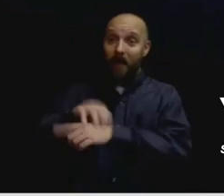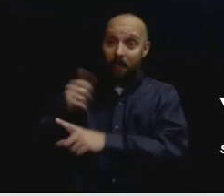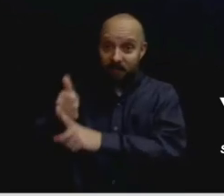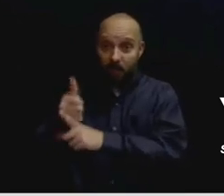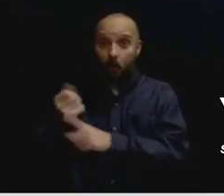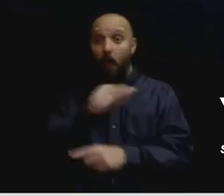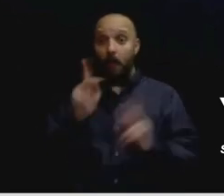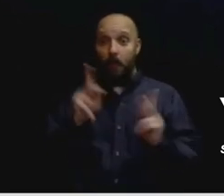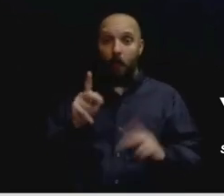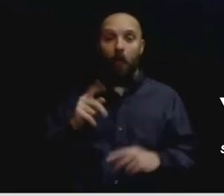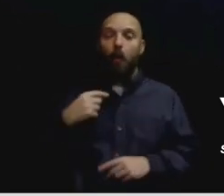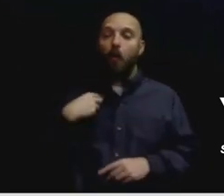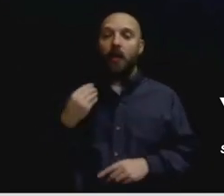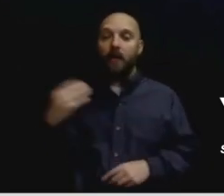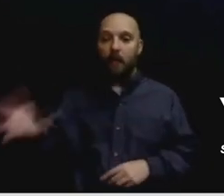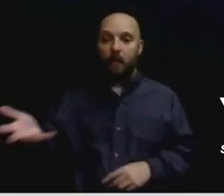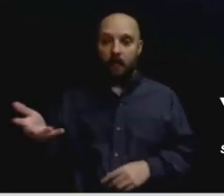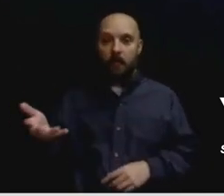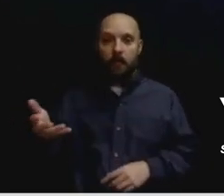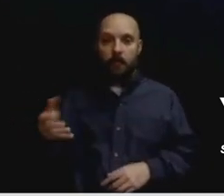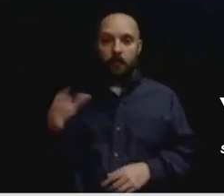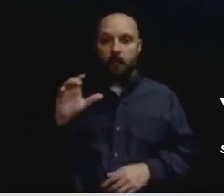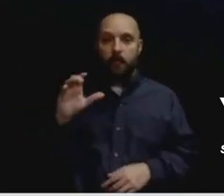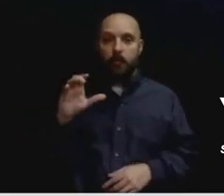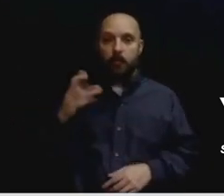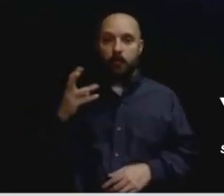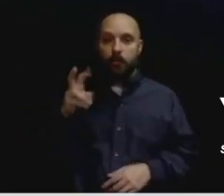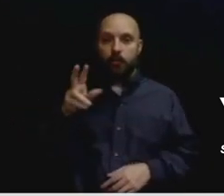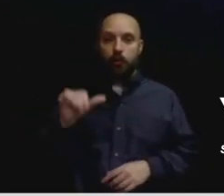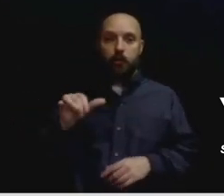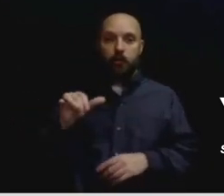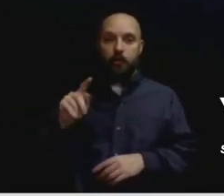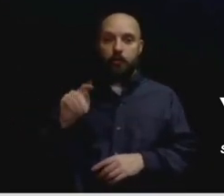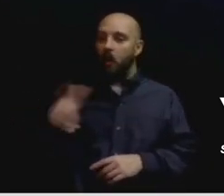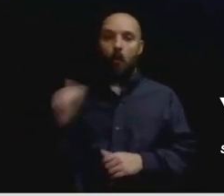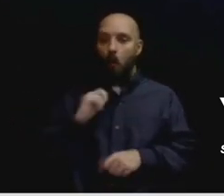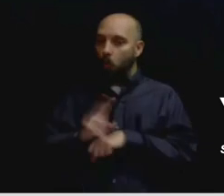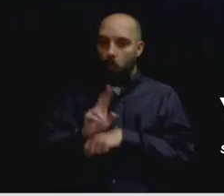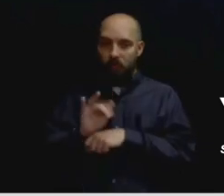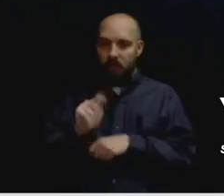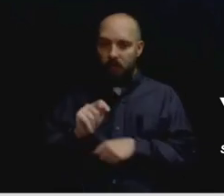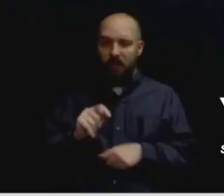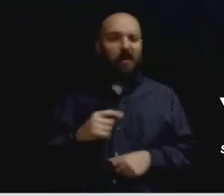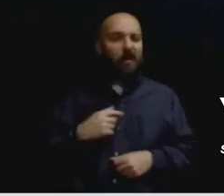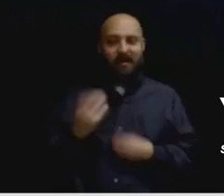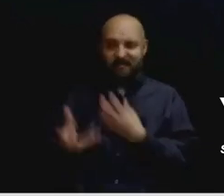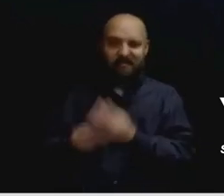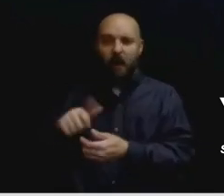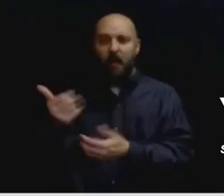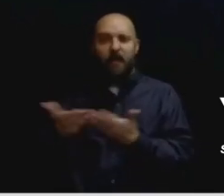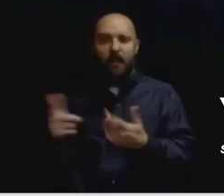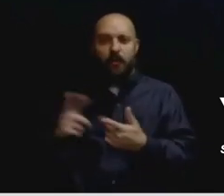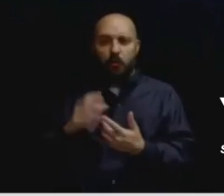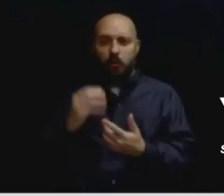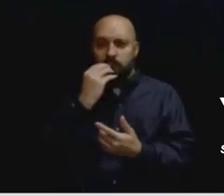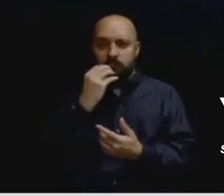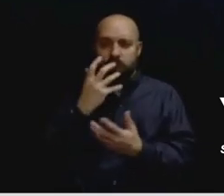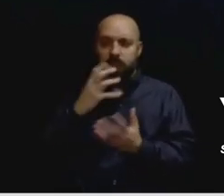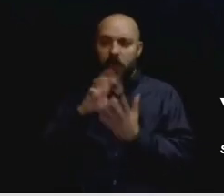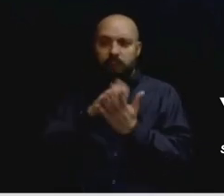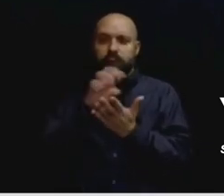he was given a chewy tube, but he would not use it at all. And other attempts to give him things to chew just weren't working. But if